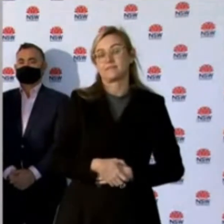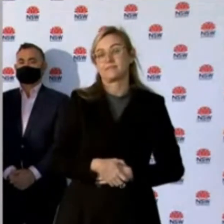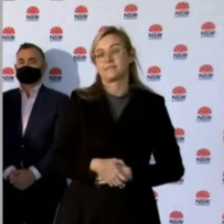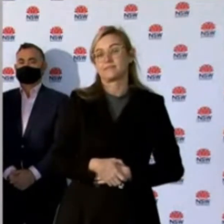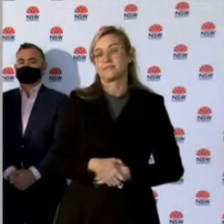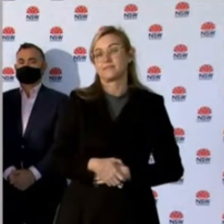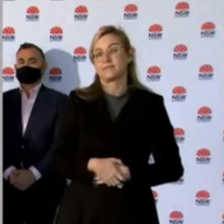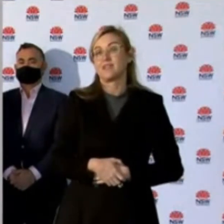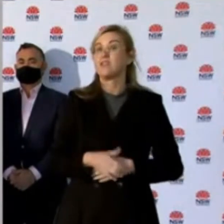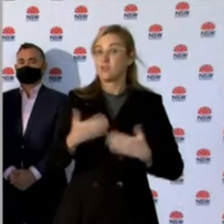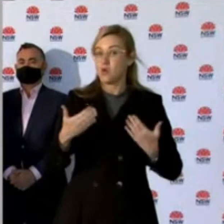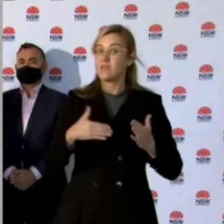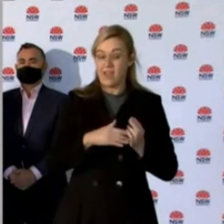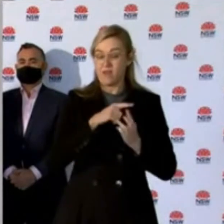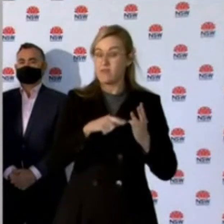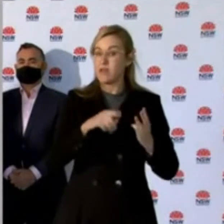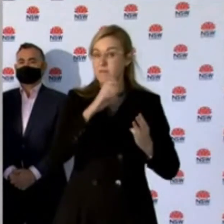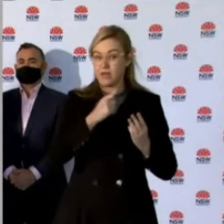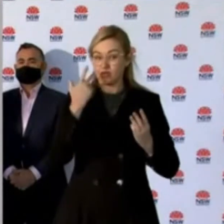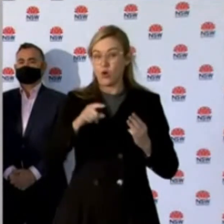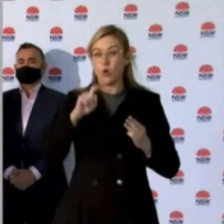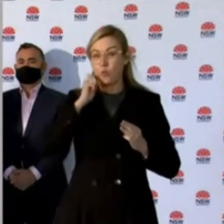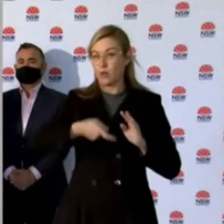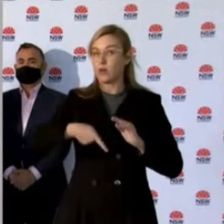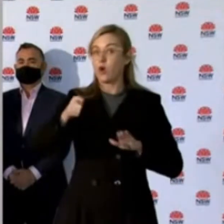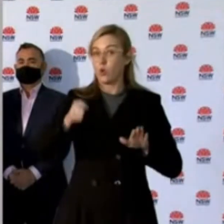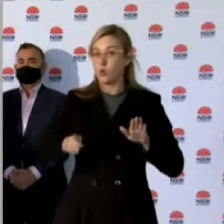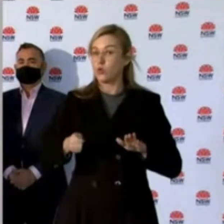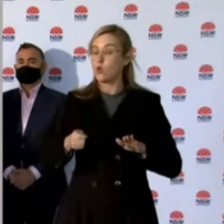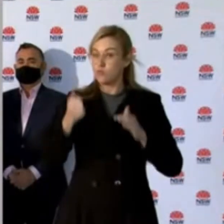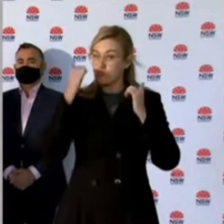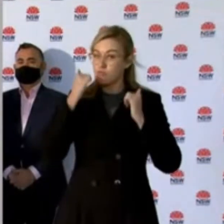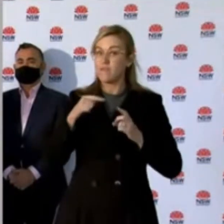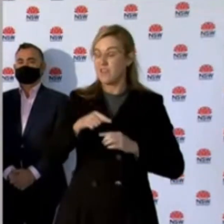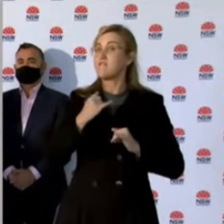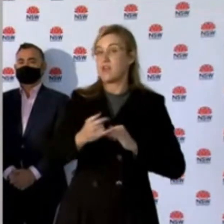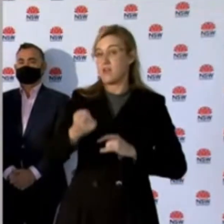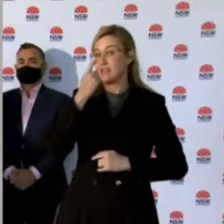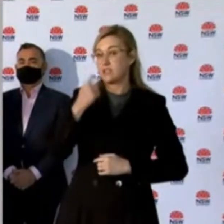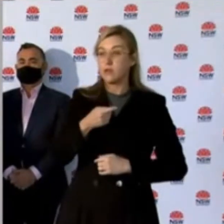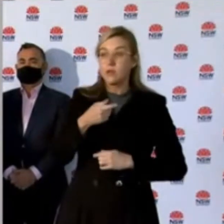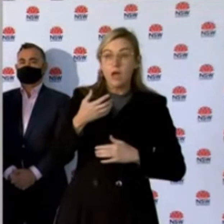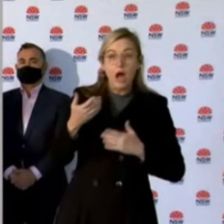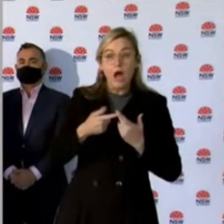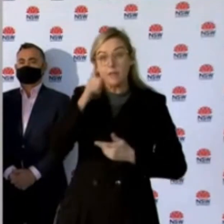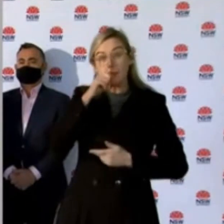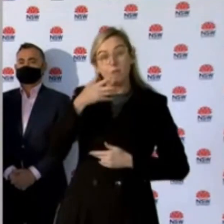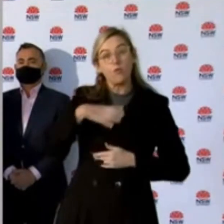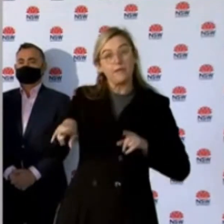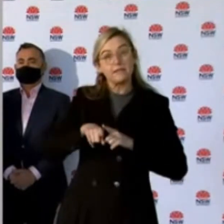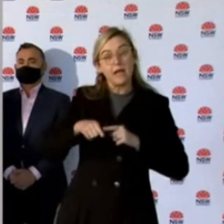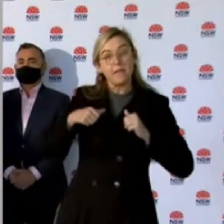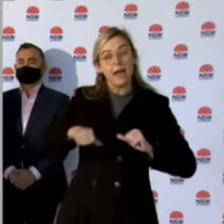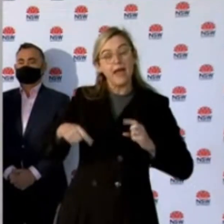sends a really good message in terms of the court outcome to anyone else that wants to participate in this sort of behaviour and